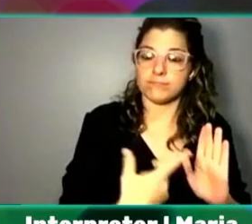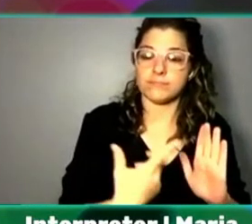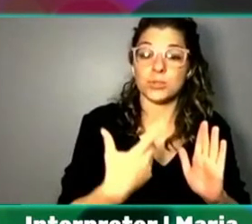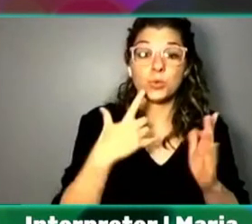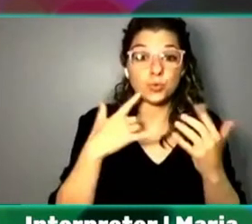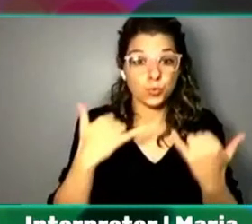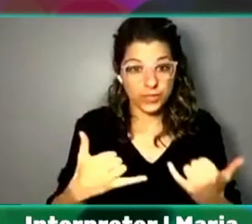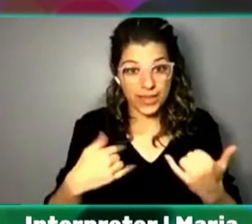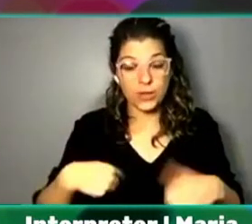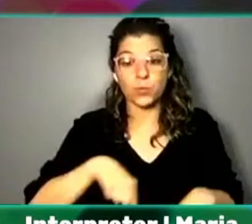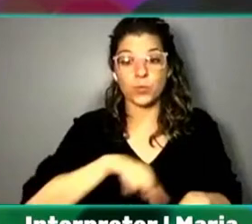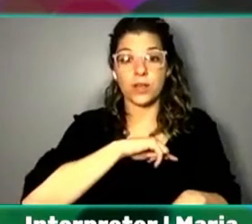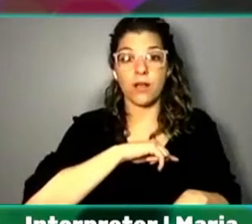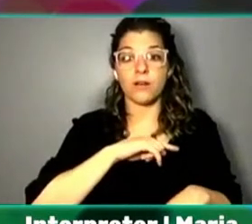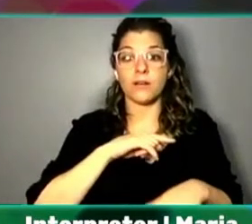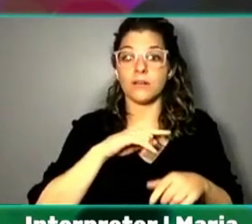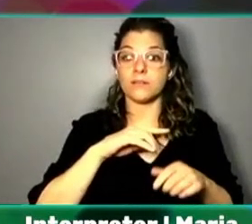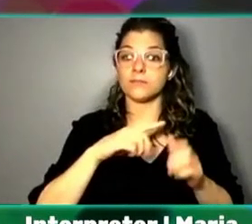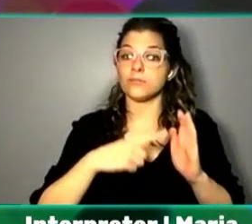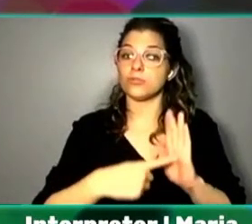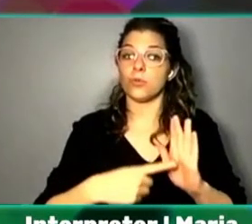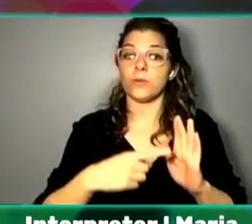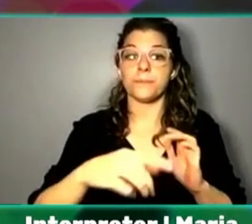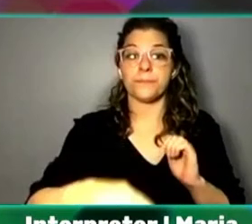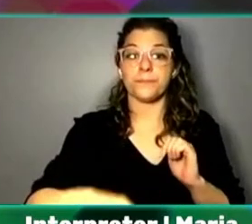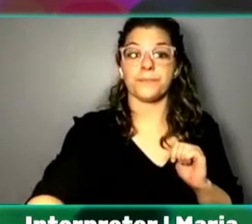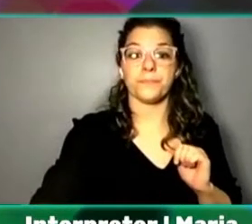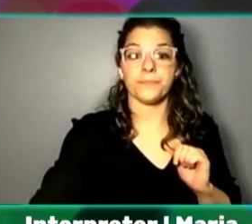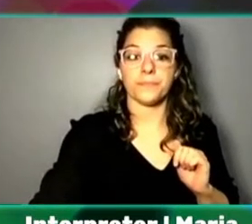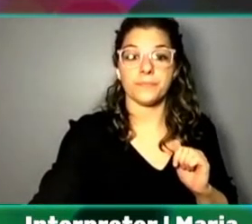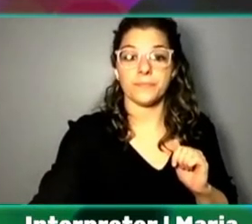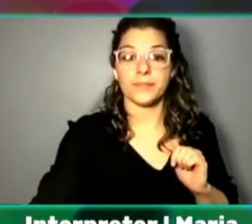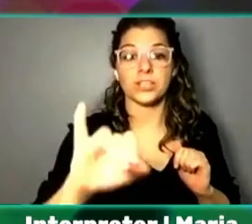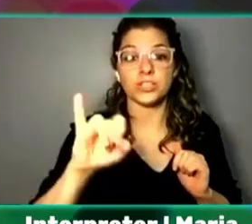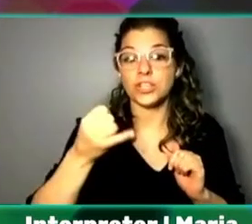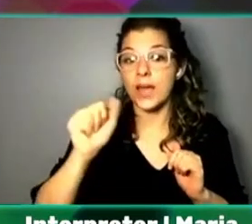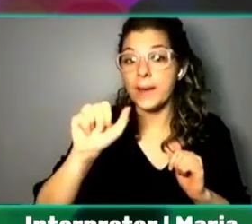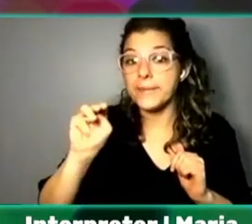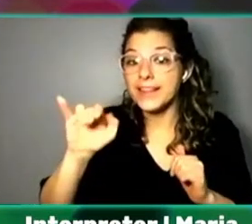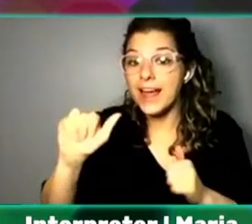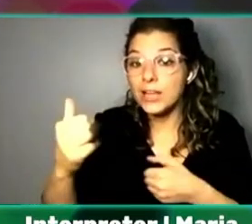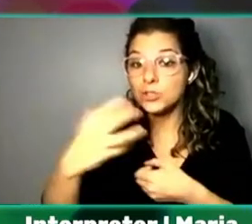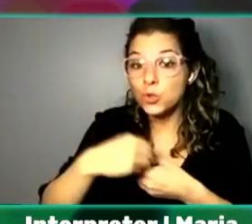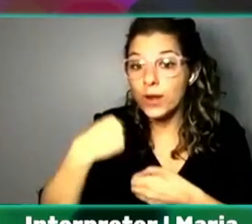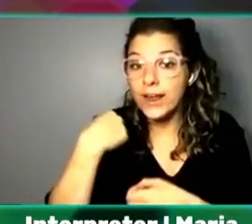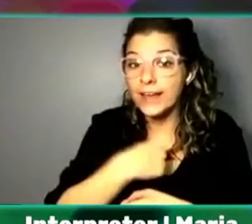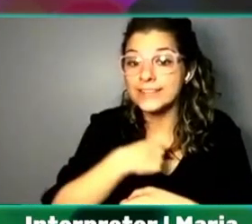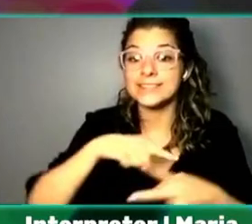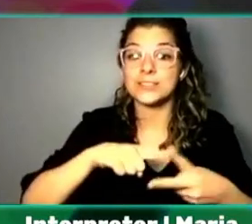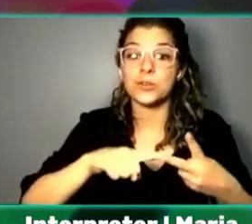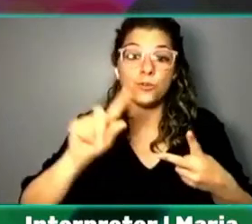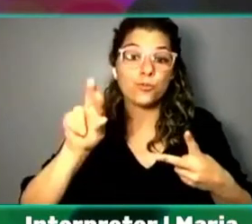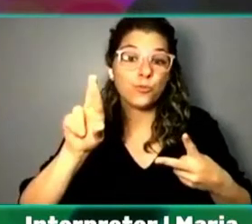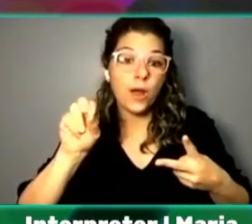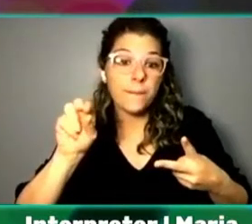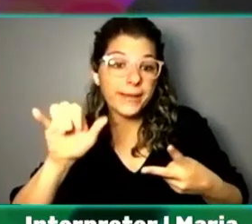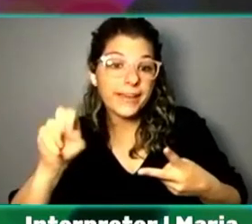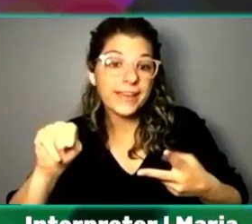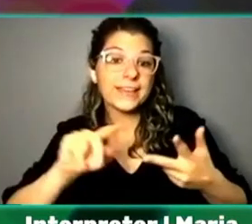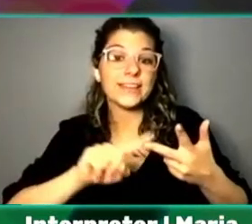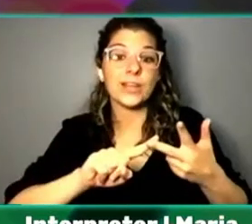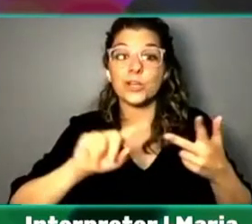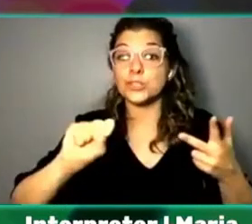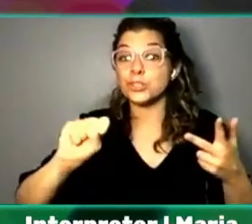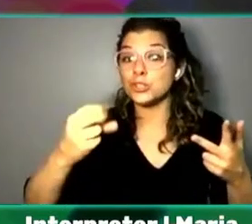we are joined by Jamila. We're joined by Robyn and Shawnelle, I hope I'm saying it right, and Shawnee